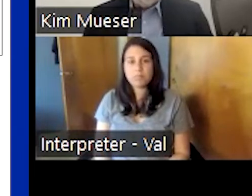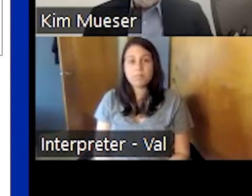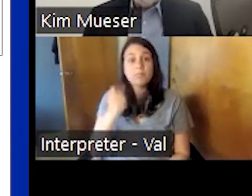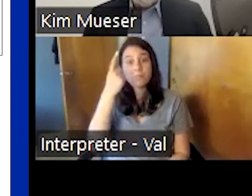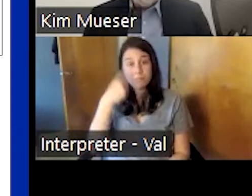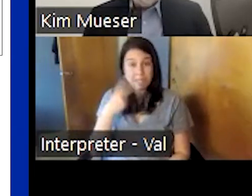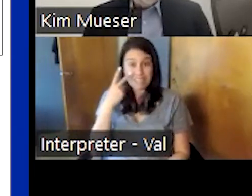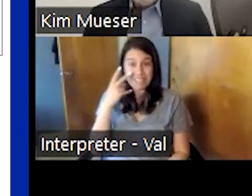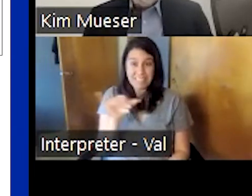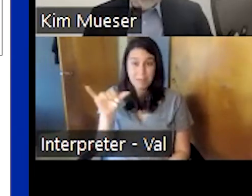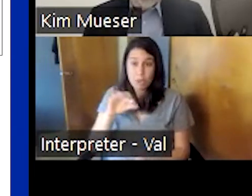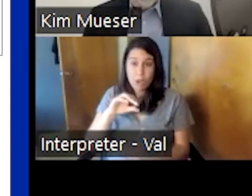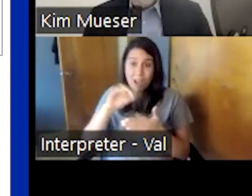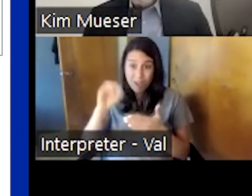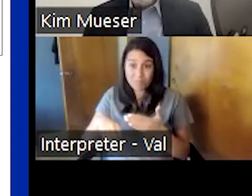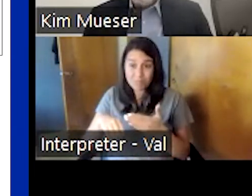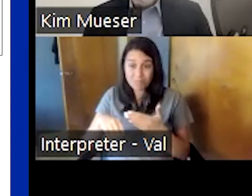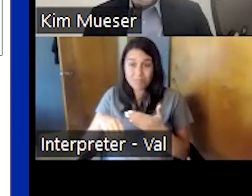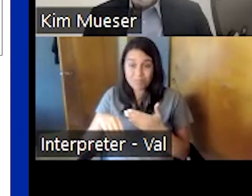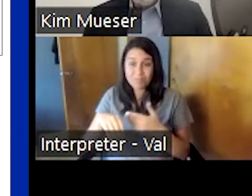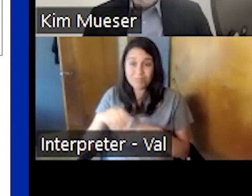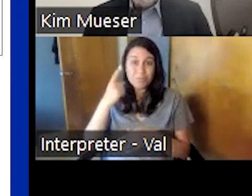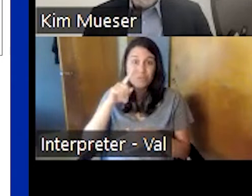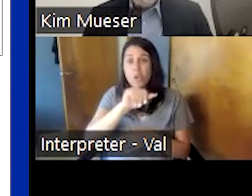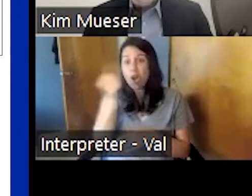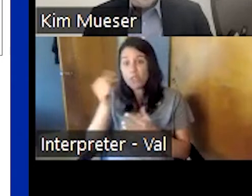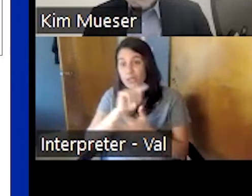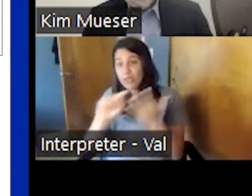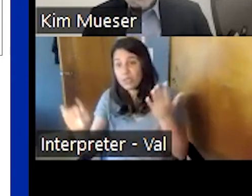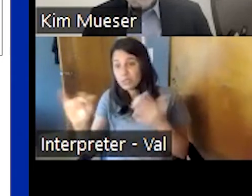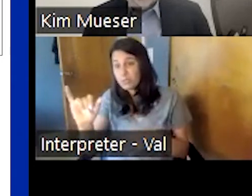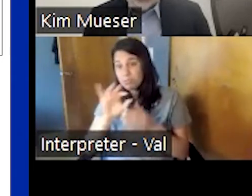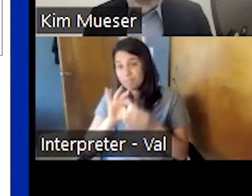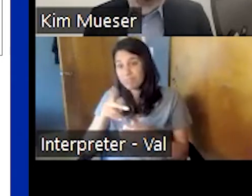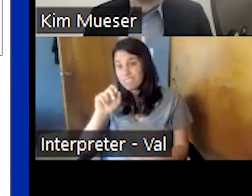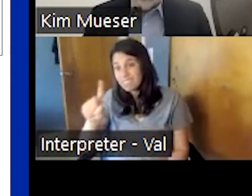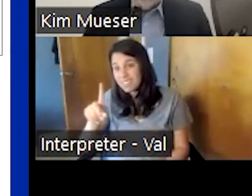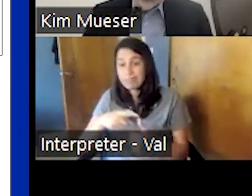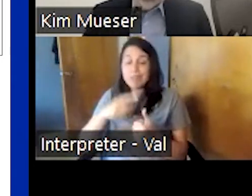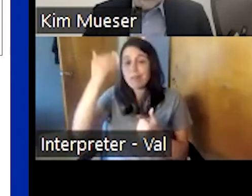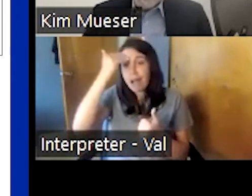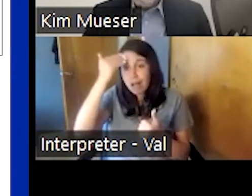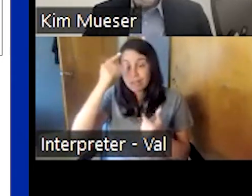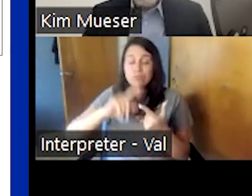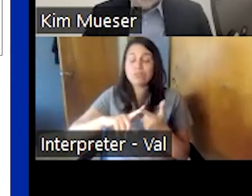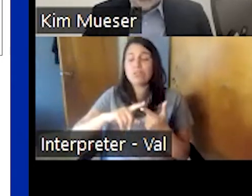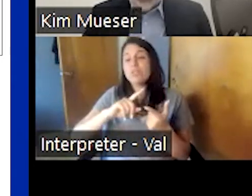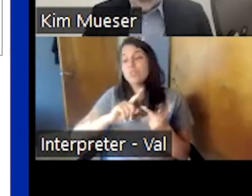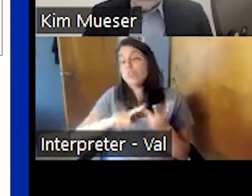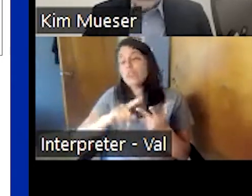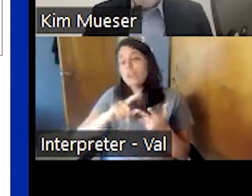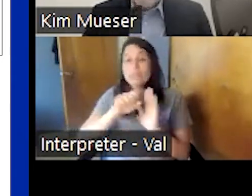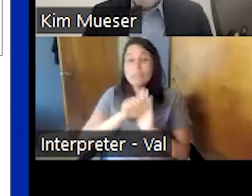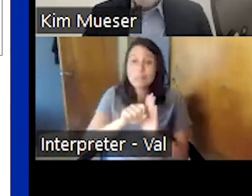across all of the specific outcomes of PTSD, such as PTSD knowledge, symptom